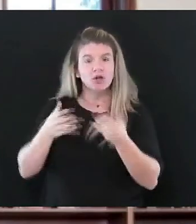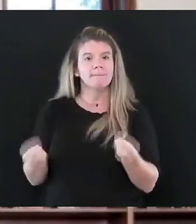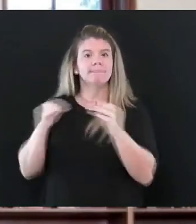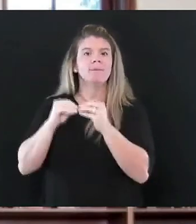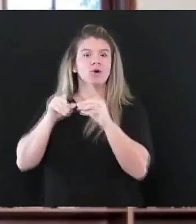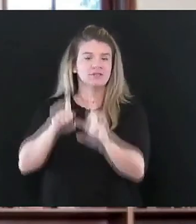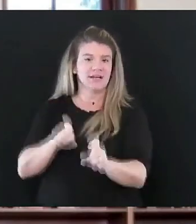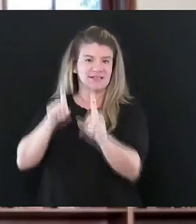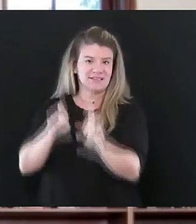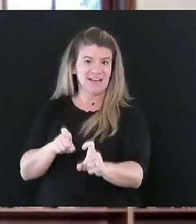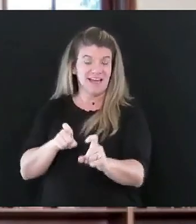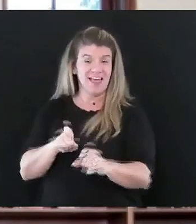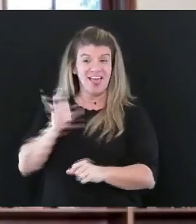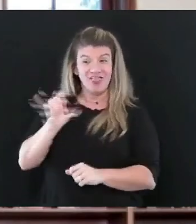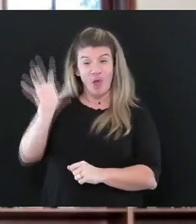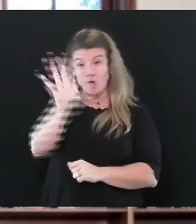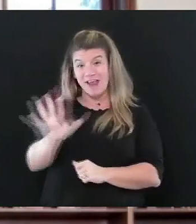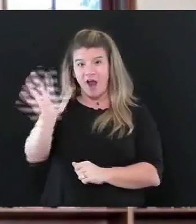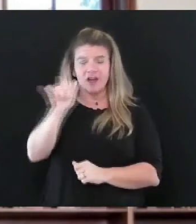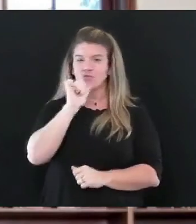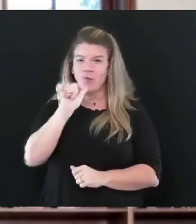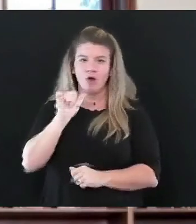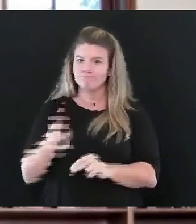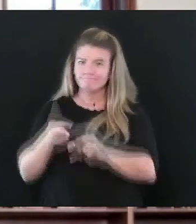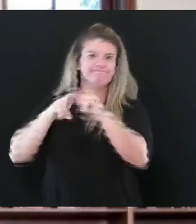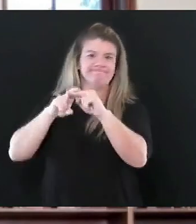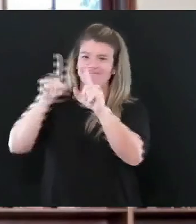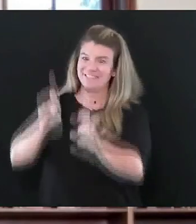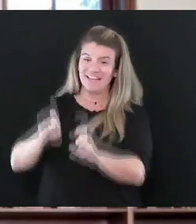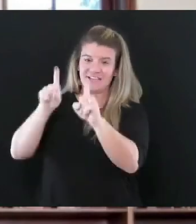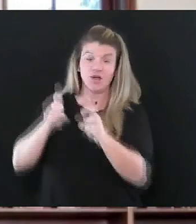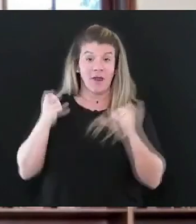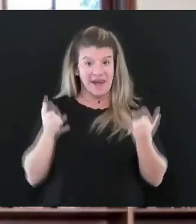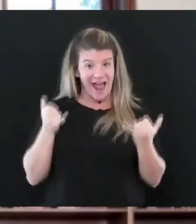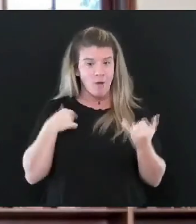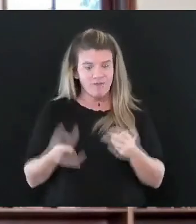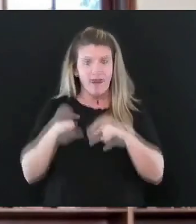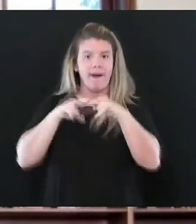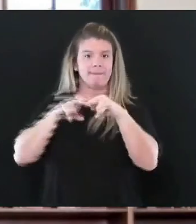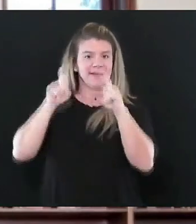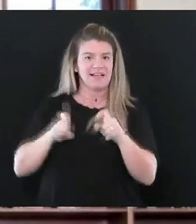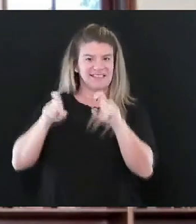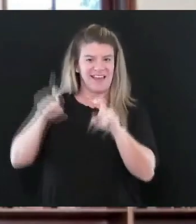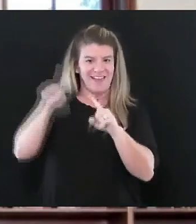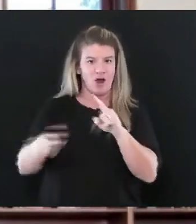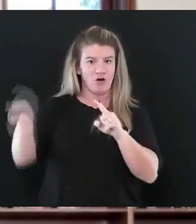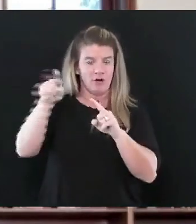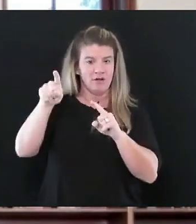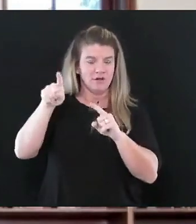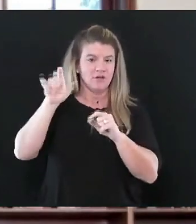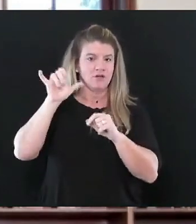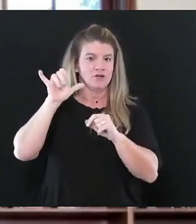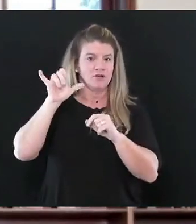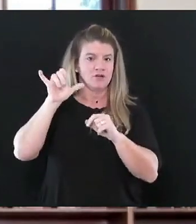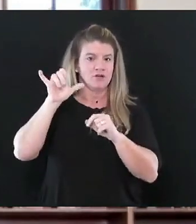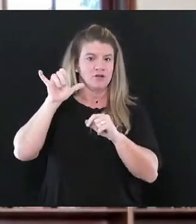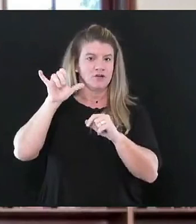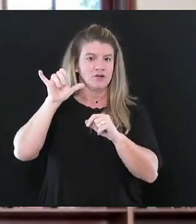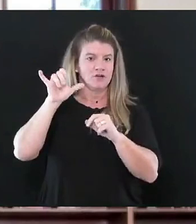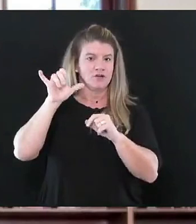was not being done in those areas, so they have ramped up testing efforts in those communities. So those counties up there, we're trying